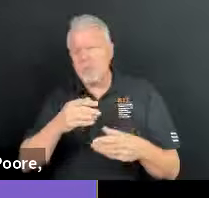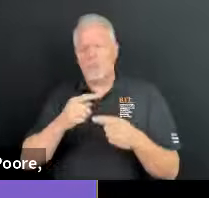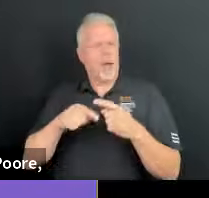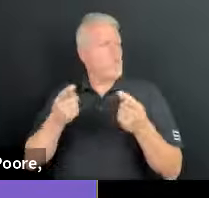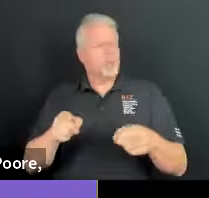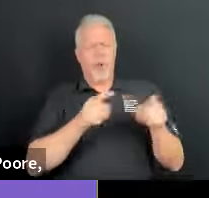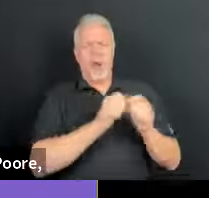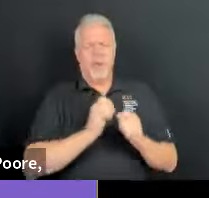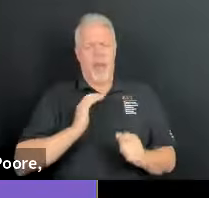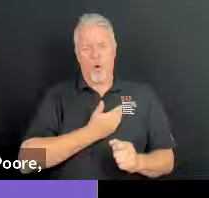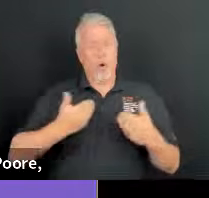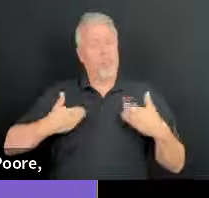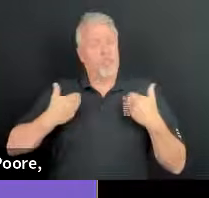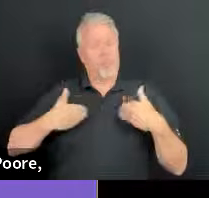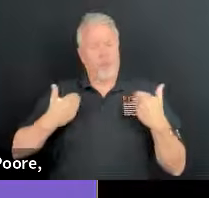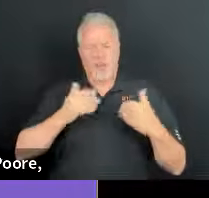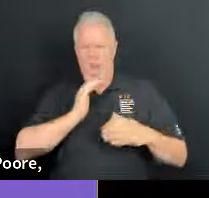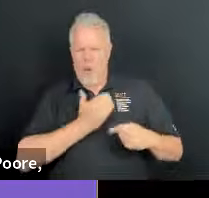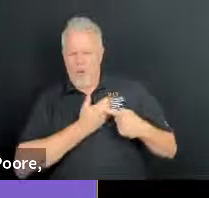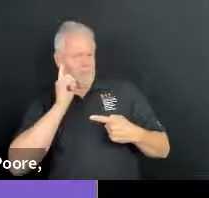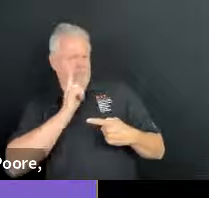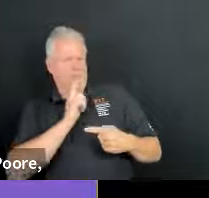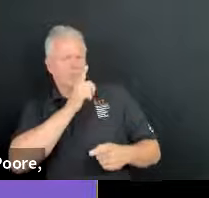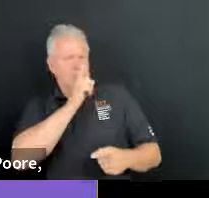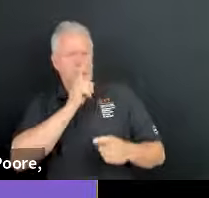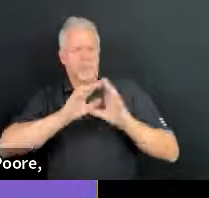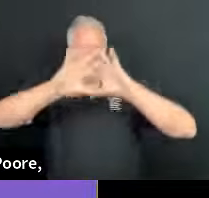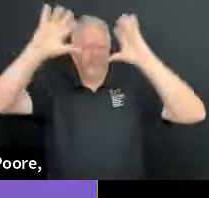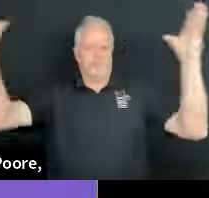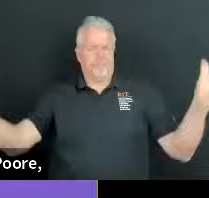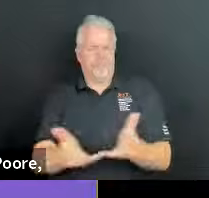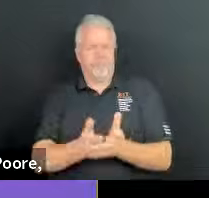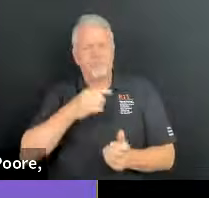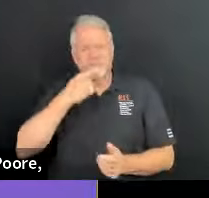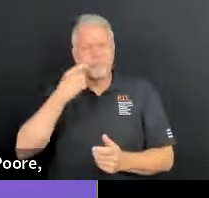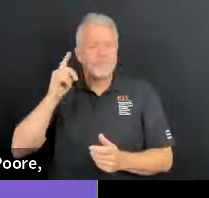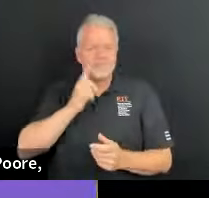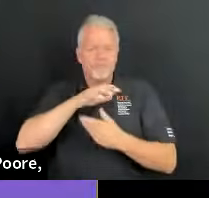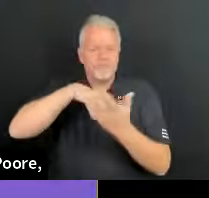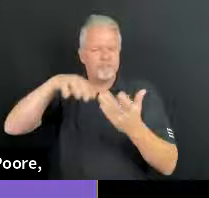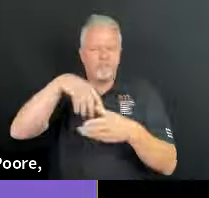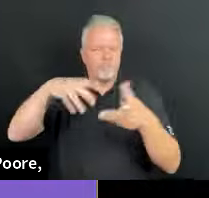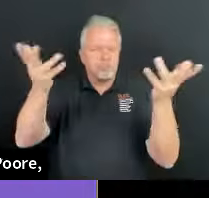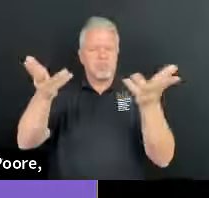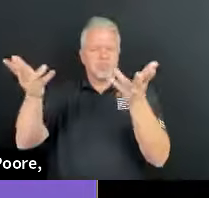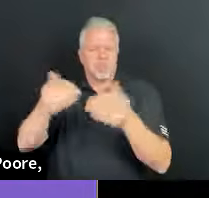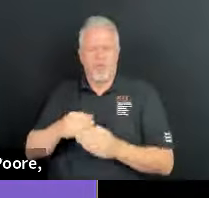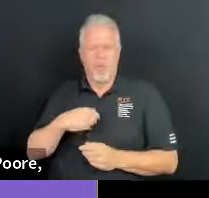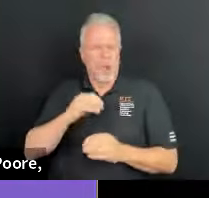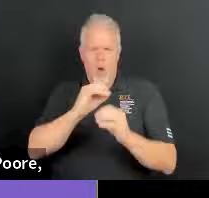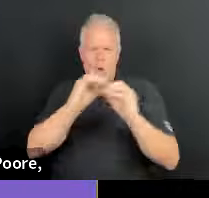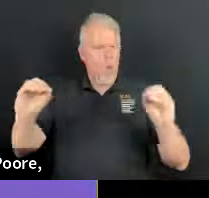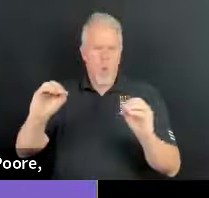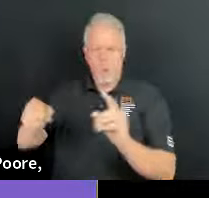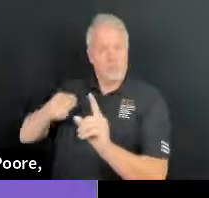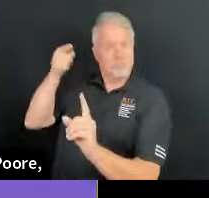I would like to share some statistics and a bit of information about what's going on with our youth. And when I say our, I mean